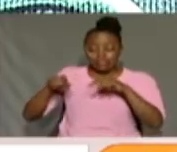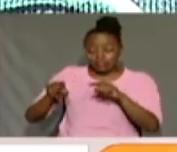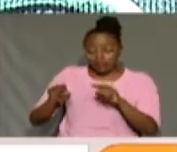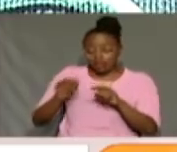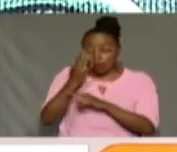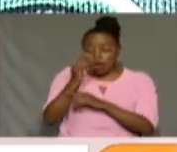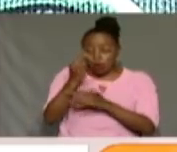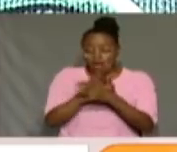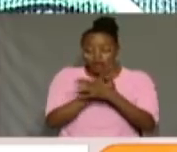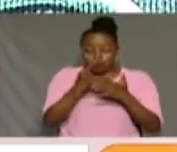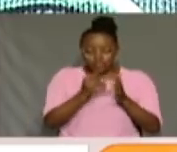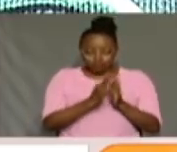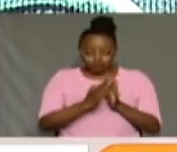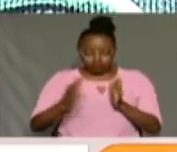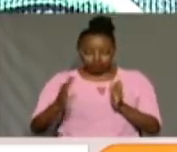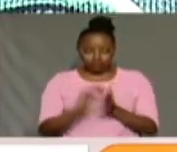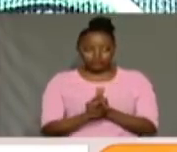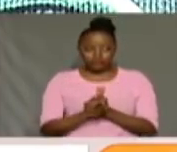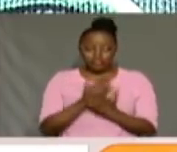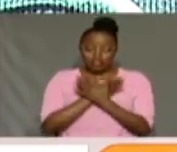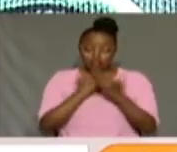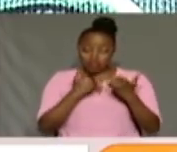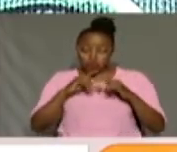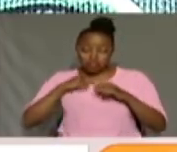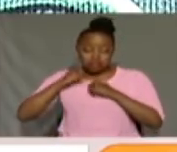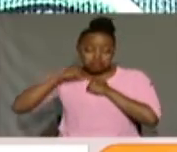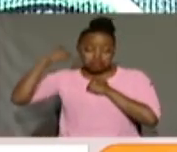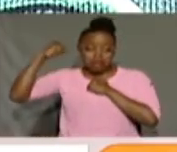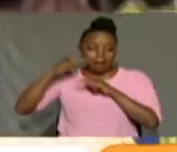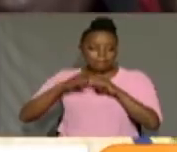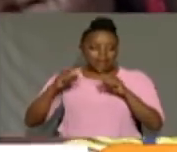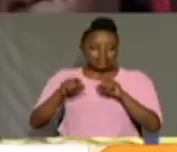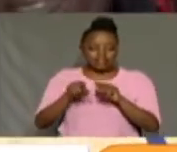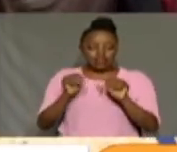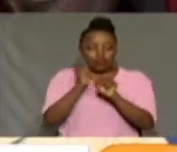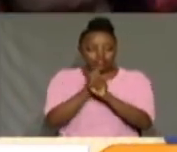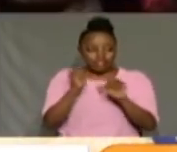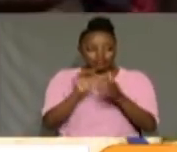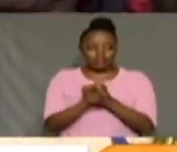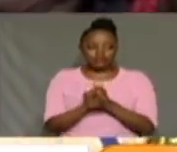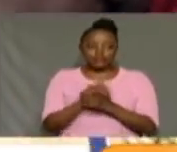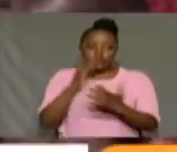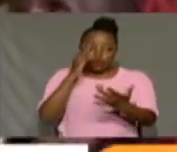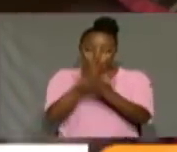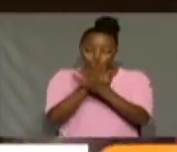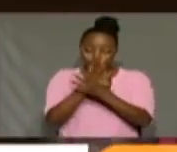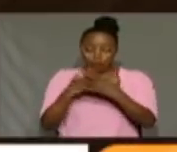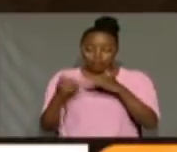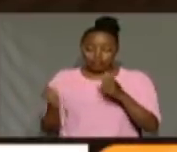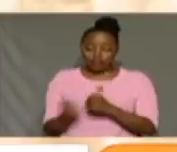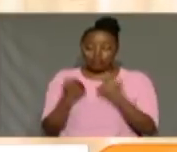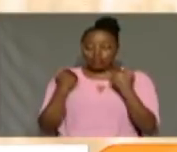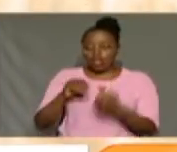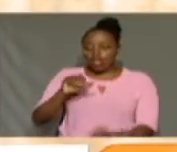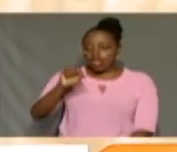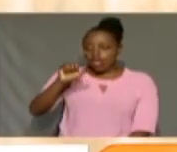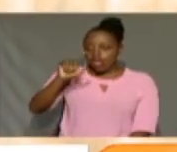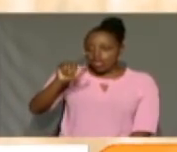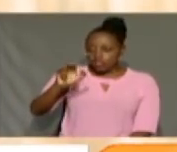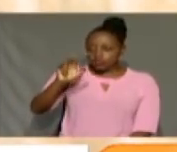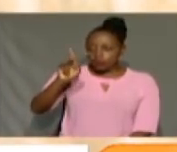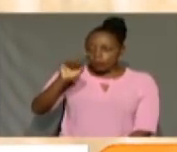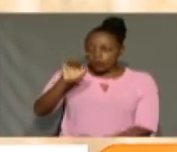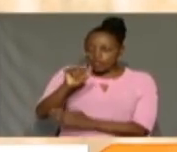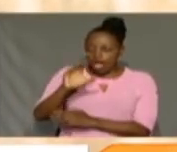a one-week interval. The friend attempted to kill herself, but was rescued. Now, confirming the incident, Subukia OCPD